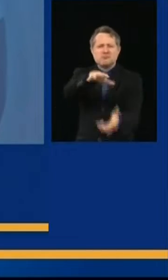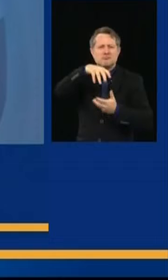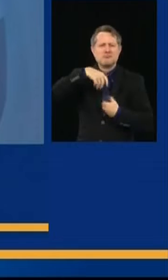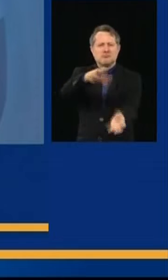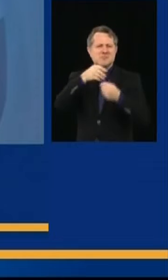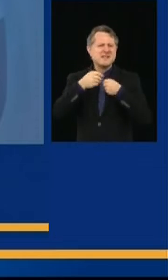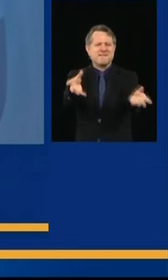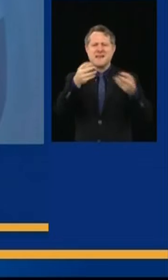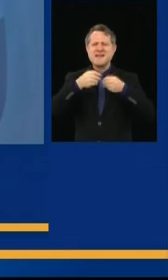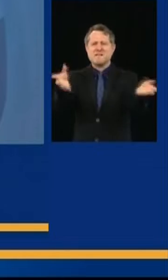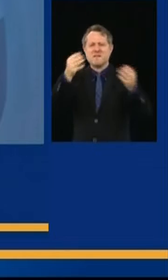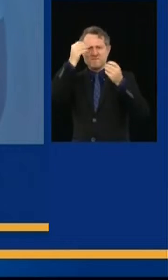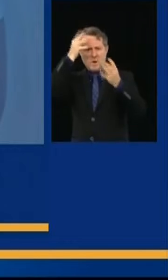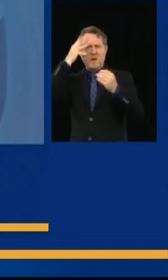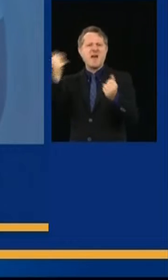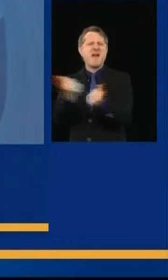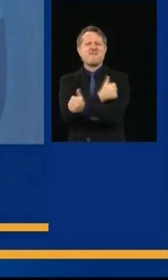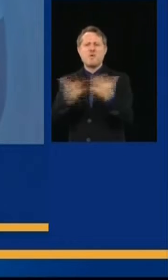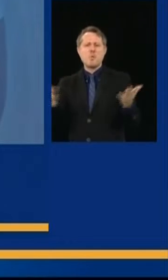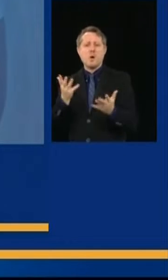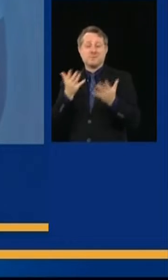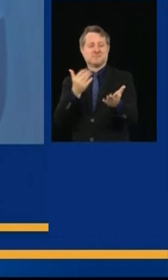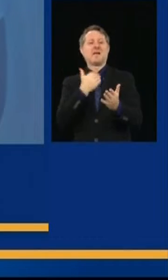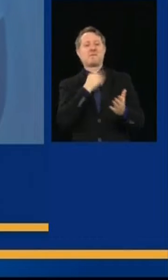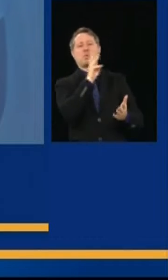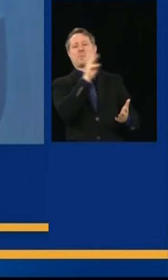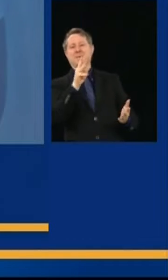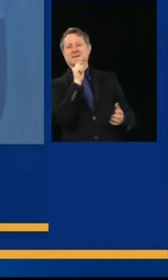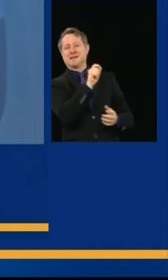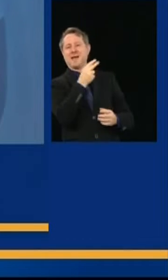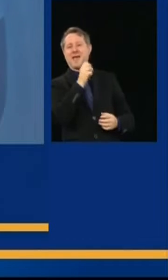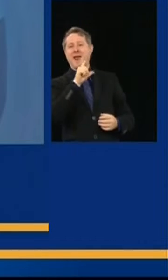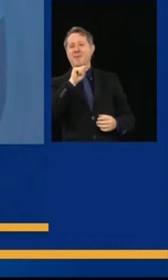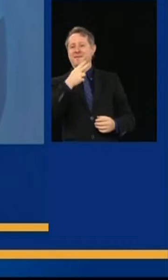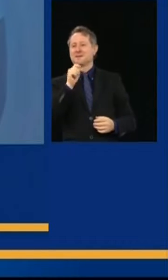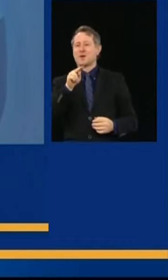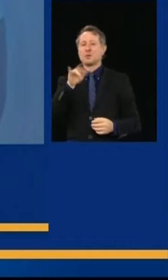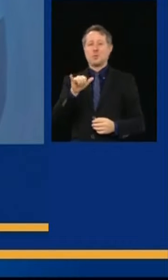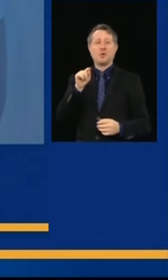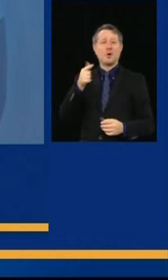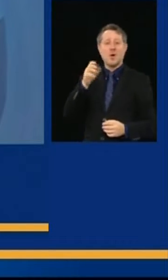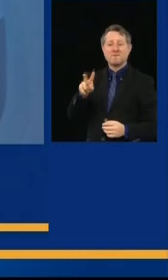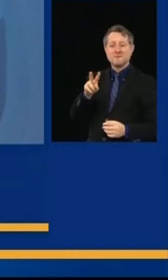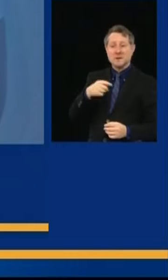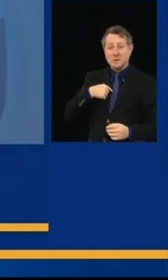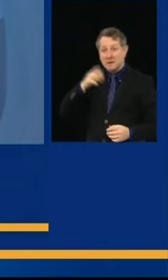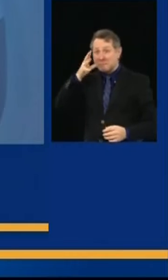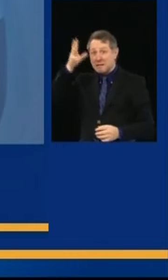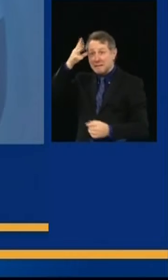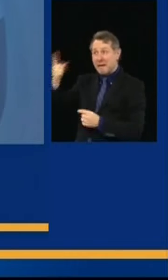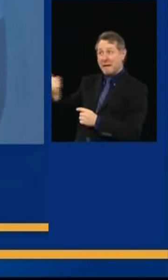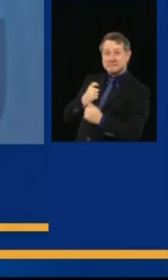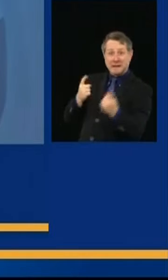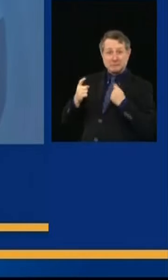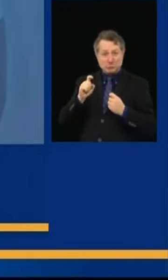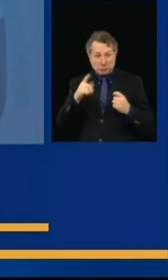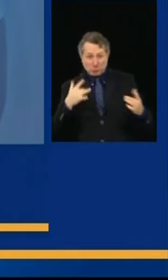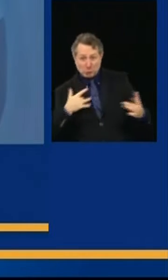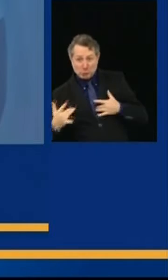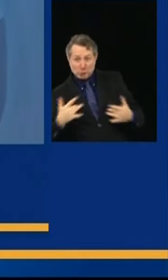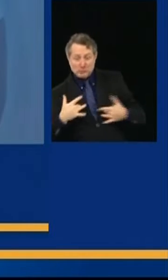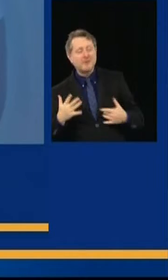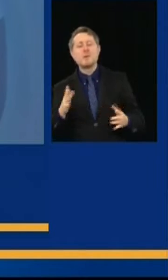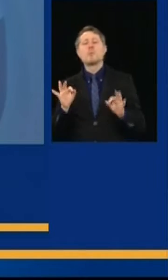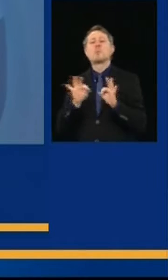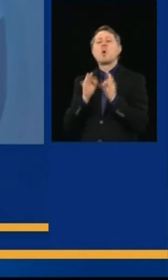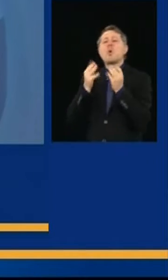but if parents say, you know, should I be concerned? You should be aware. You should be aware. First